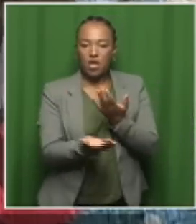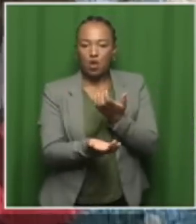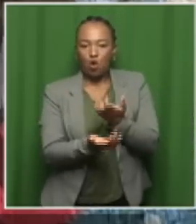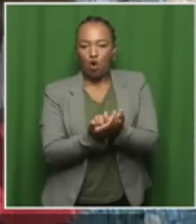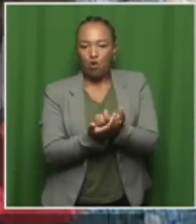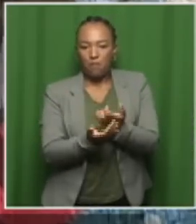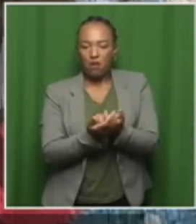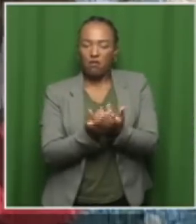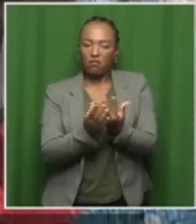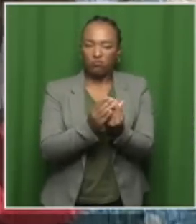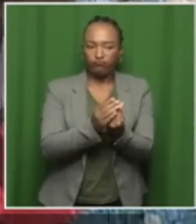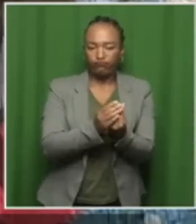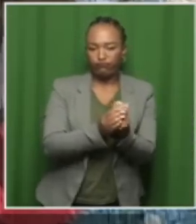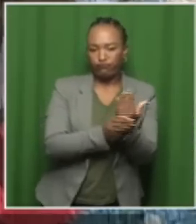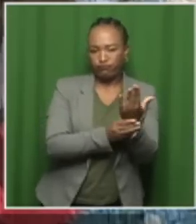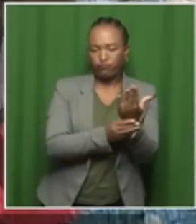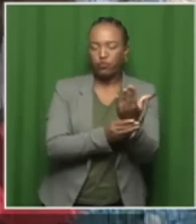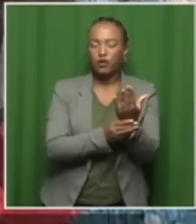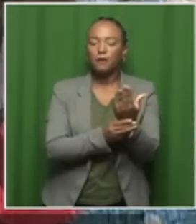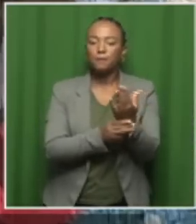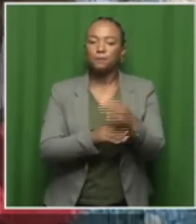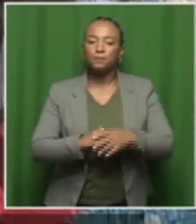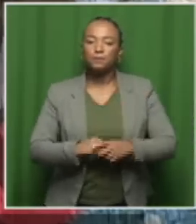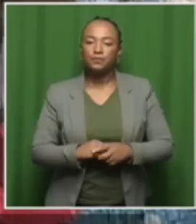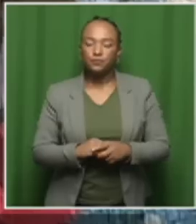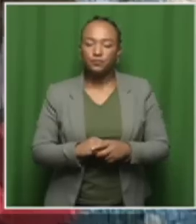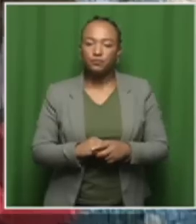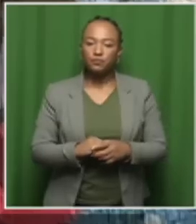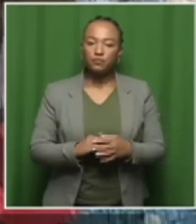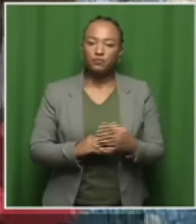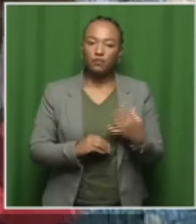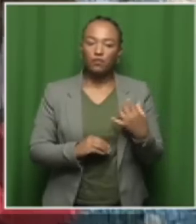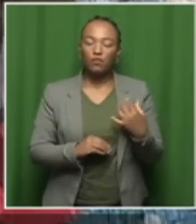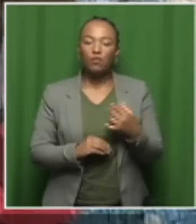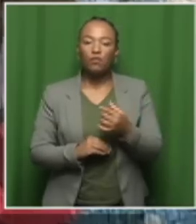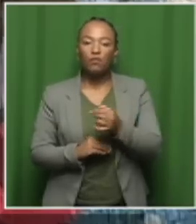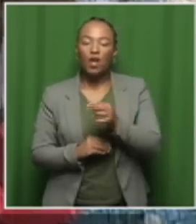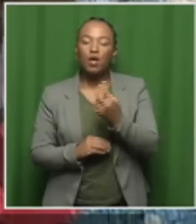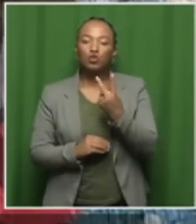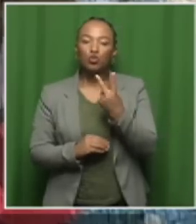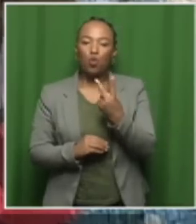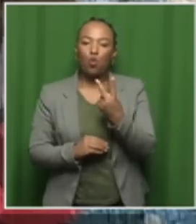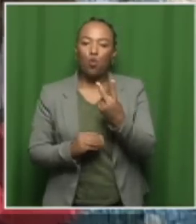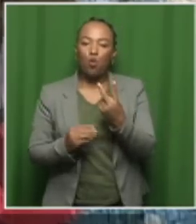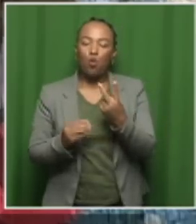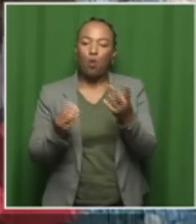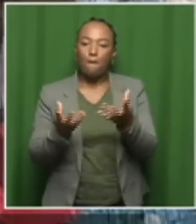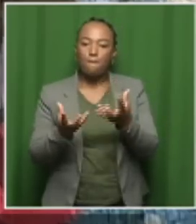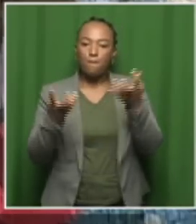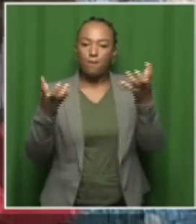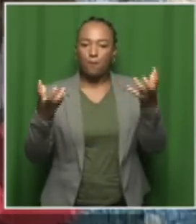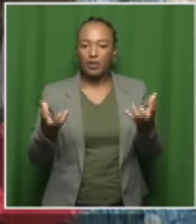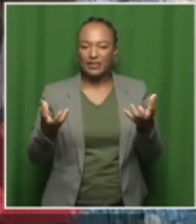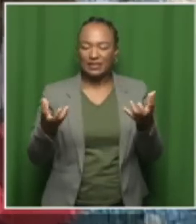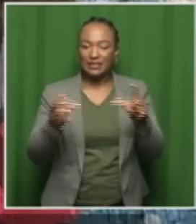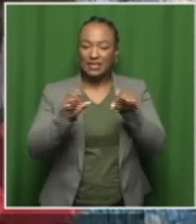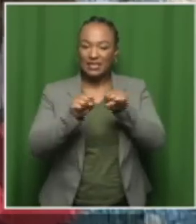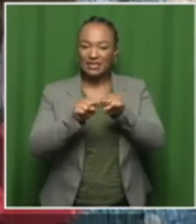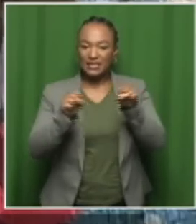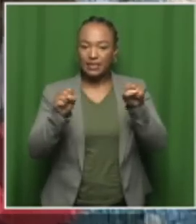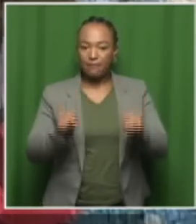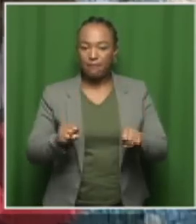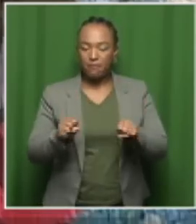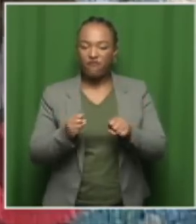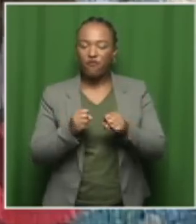was an additional boost given by the introduction of the two-pot retirement scheme in the beginning of September that